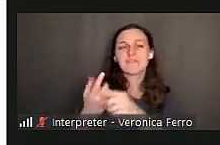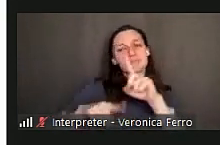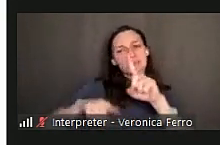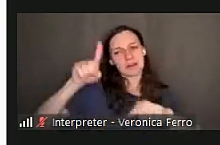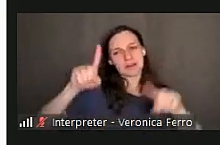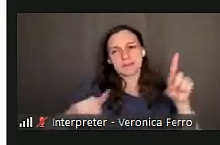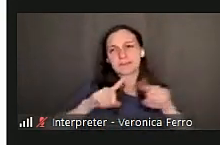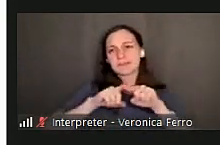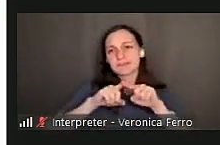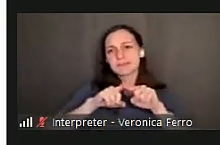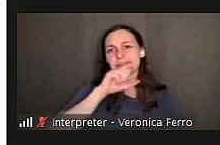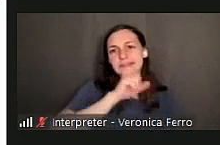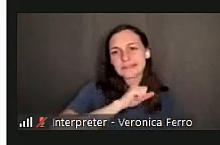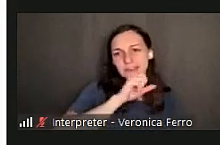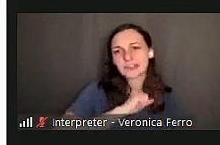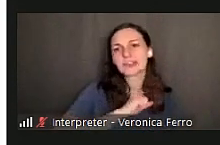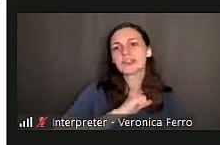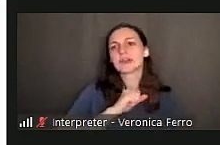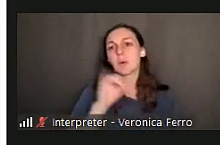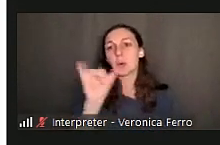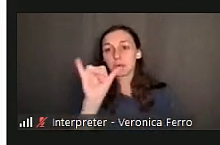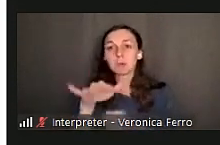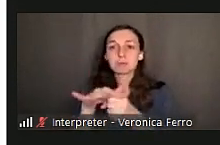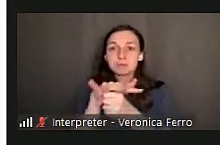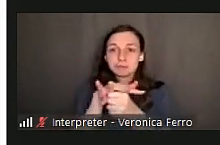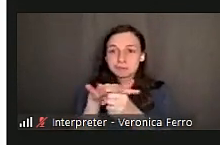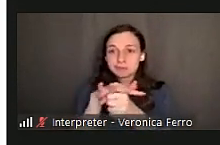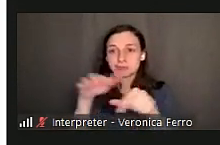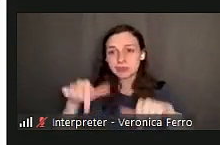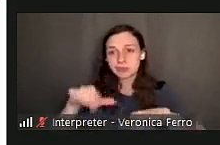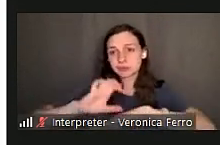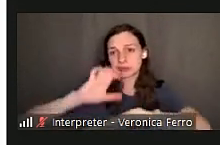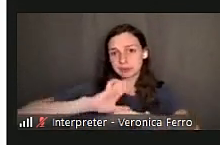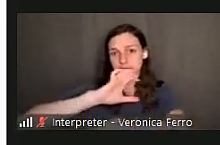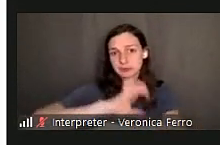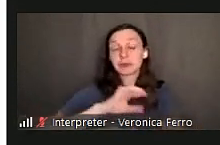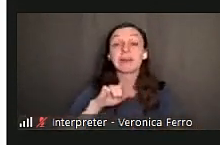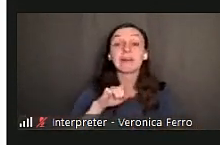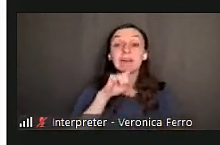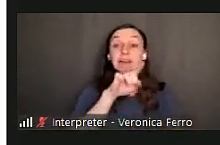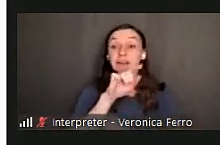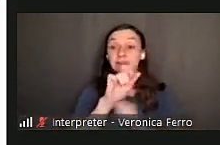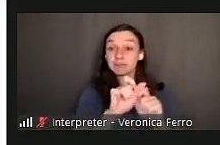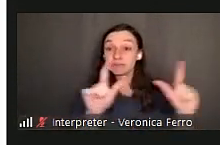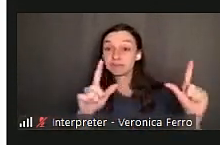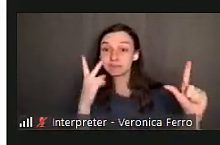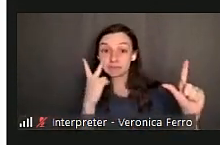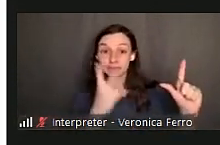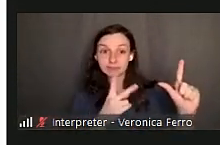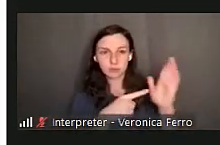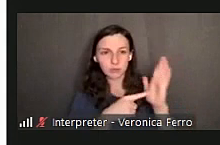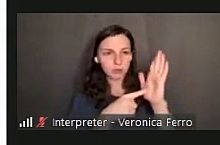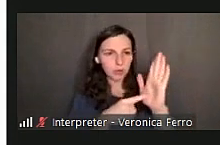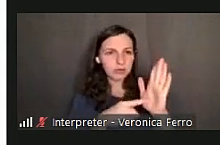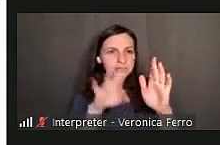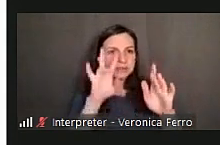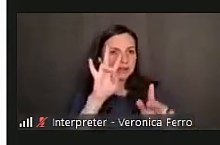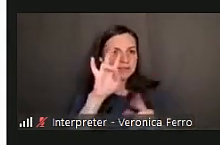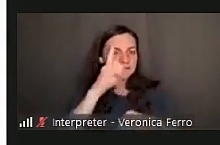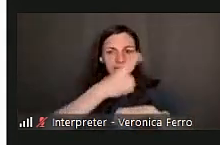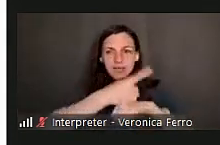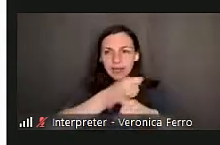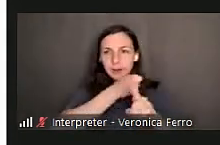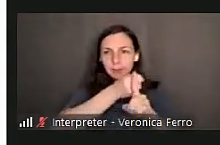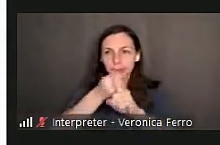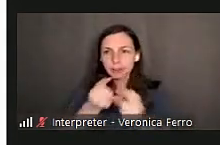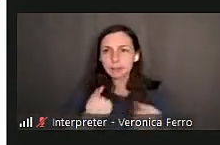also based on geography. So this particular figure is showing you the seven-day case rates by age group. You'll see that